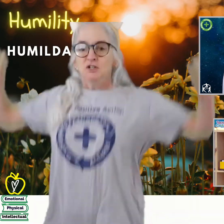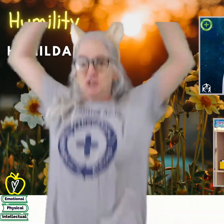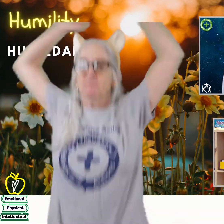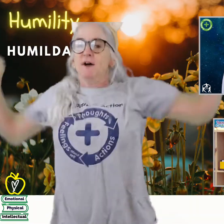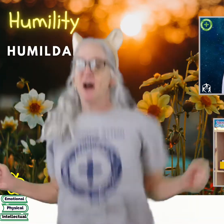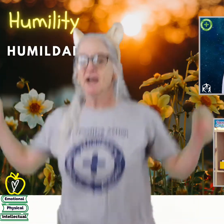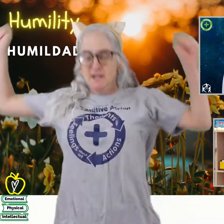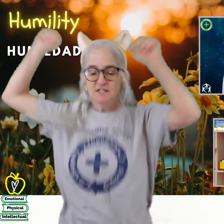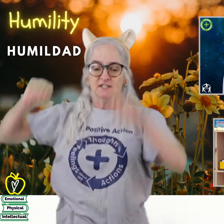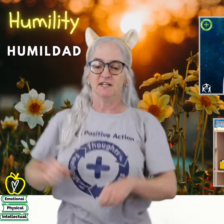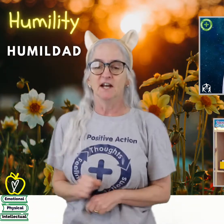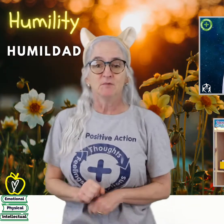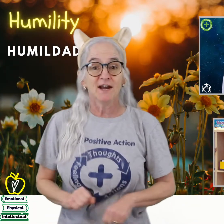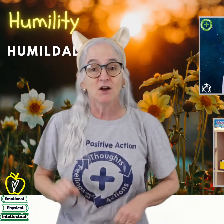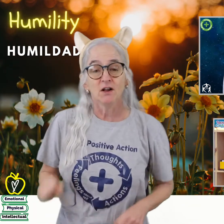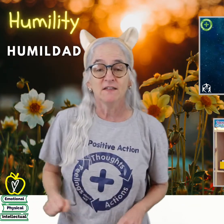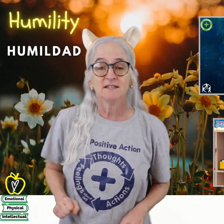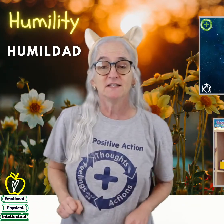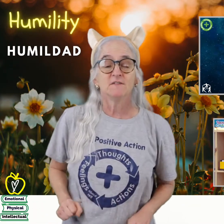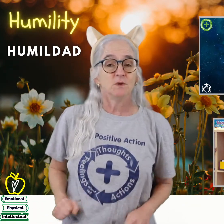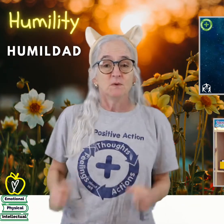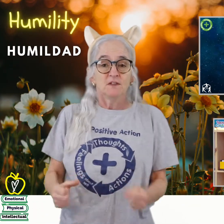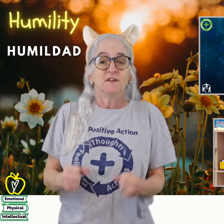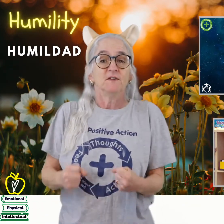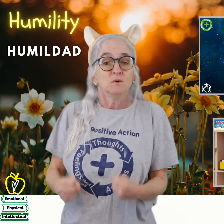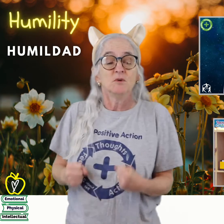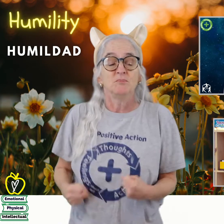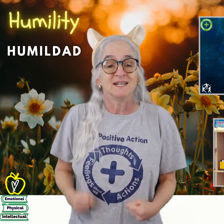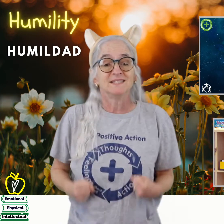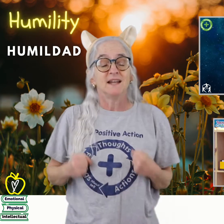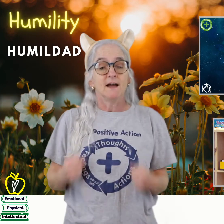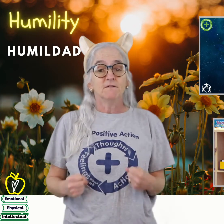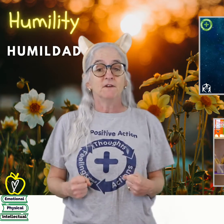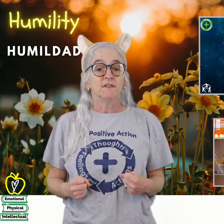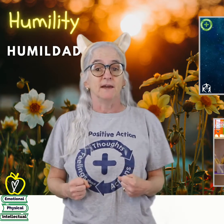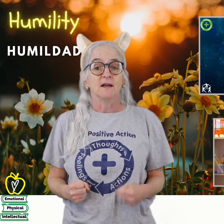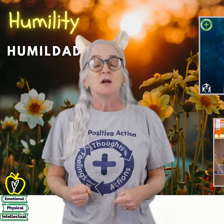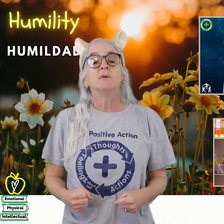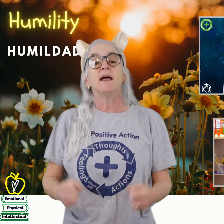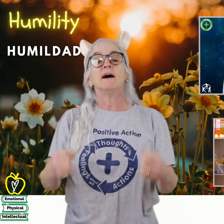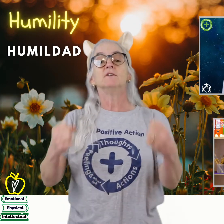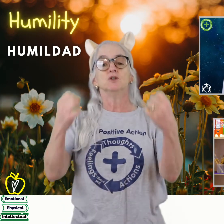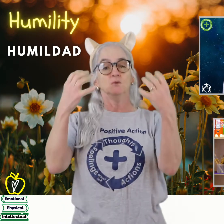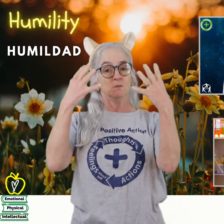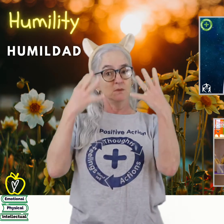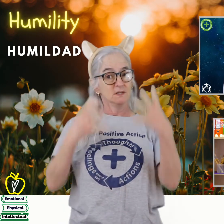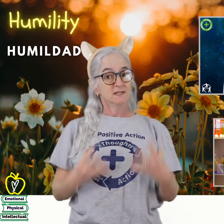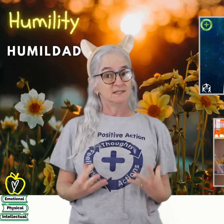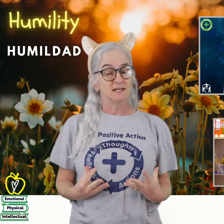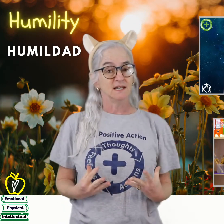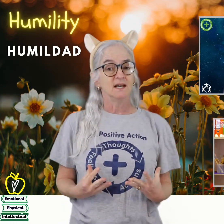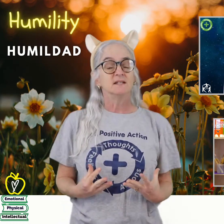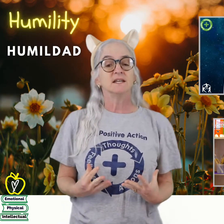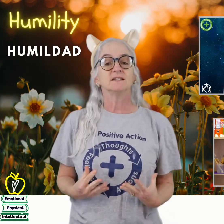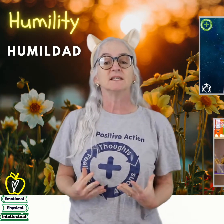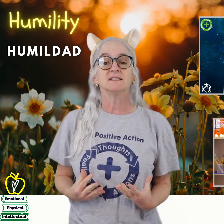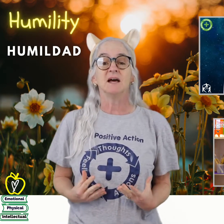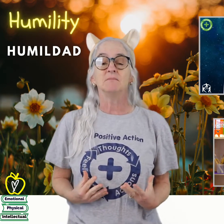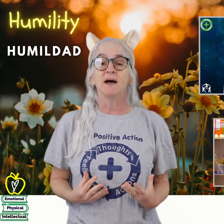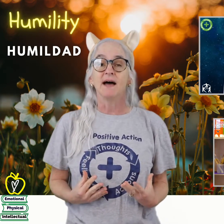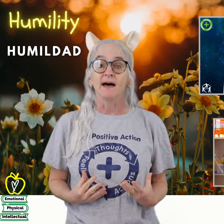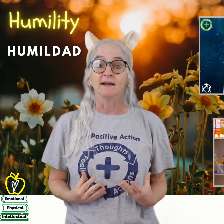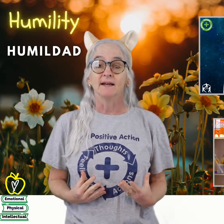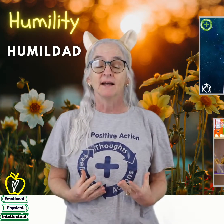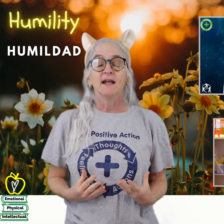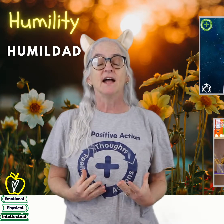can jump the highest and, right, all that stuff. We want to think that we're the best at everything. But having humility takes a